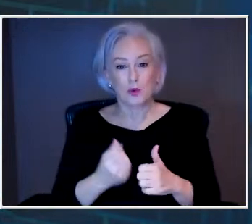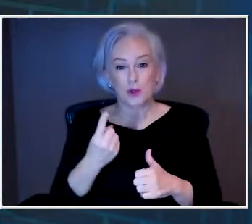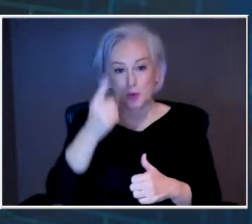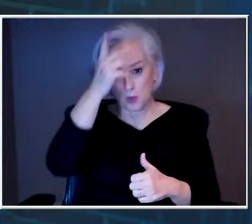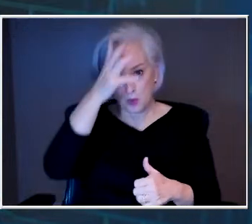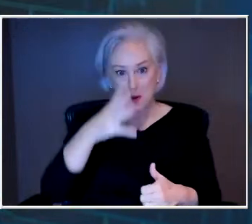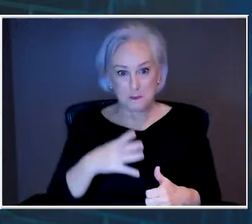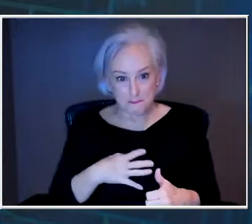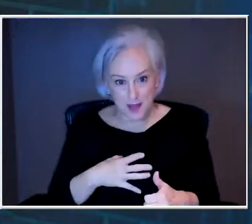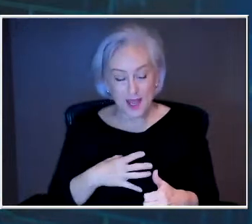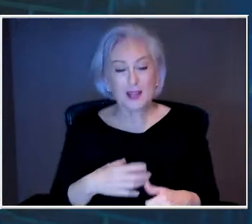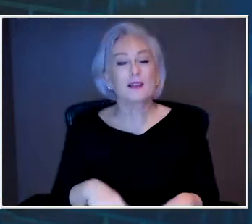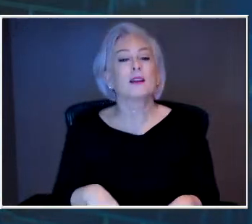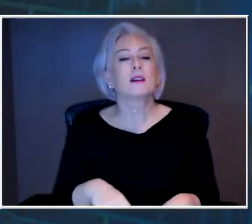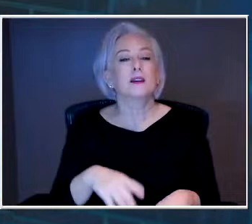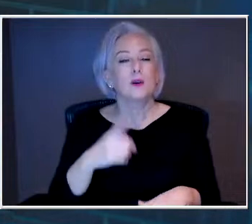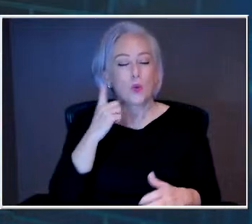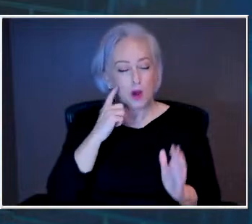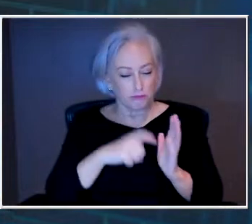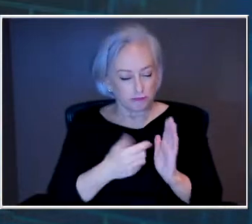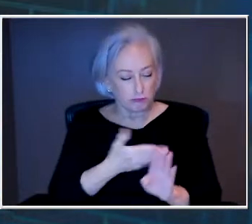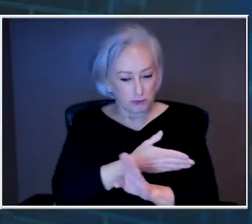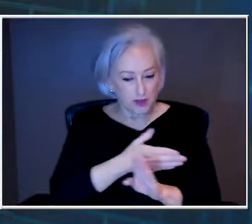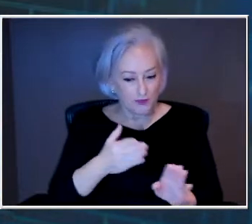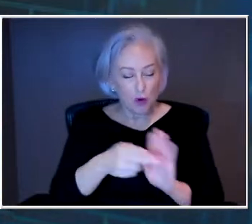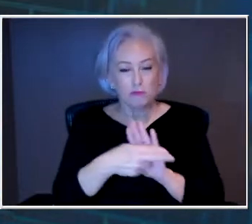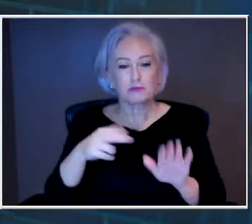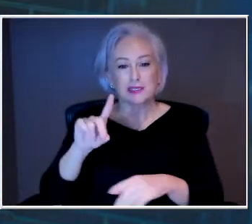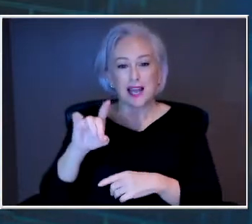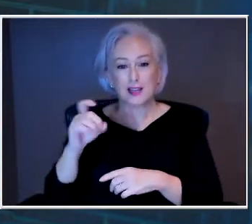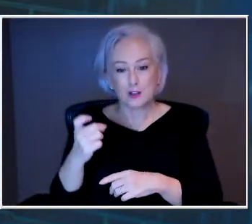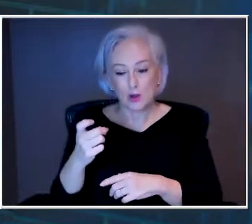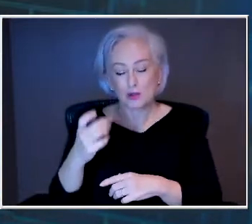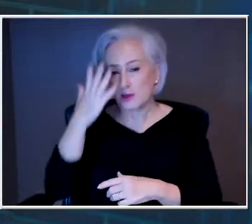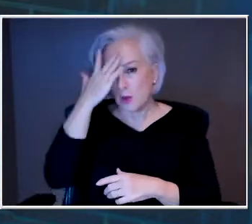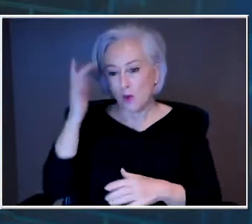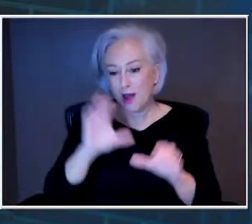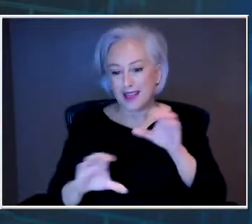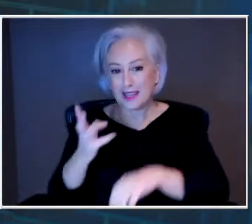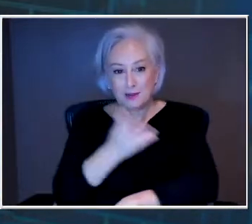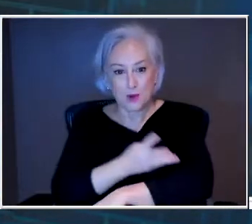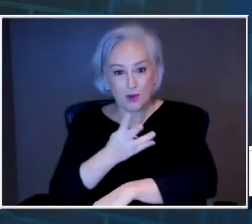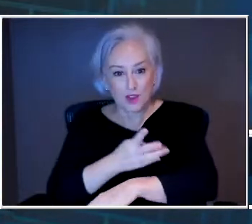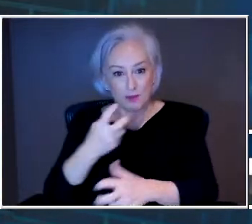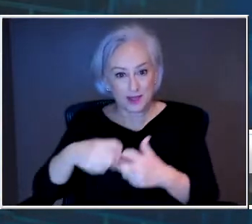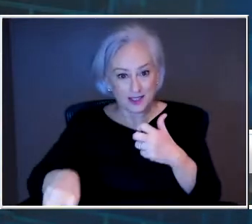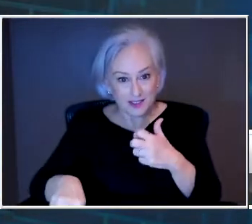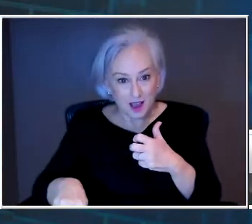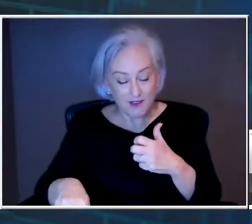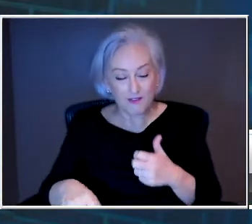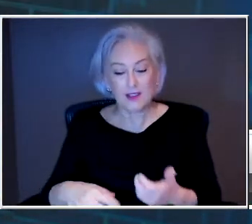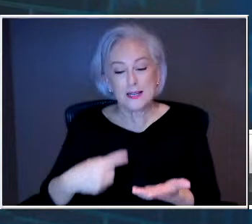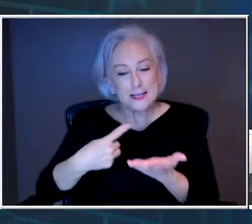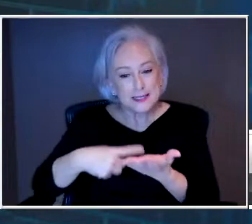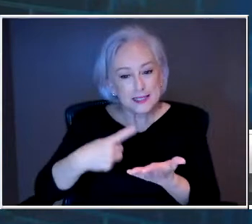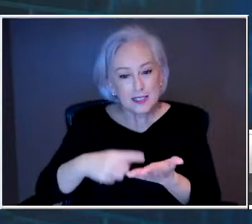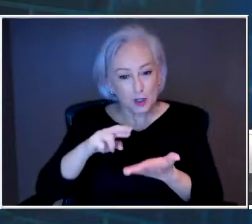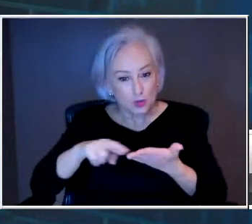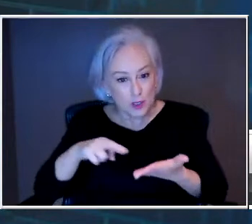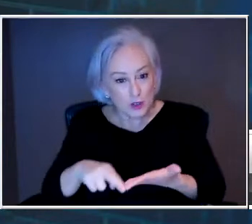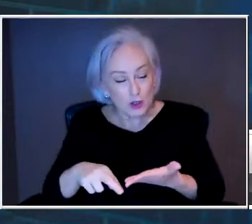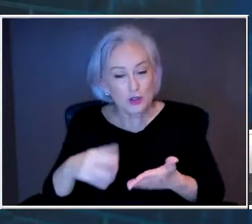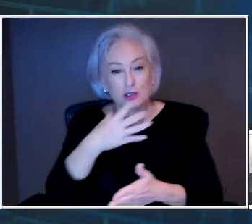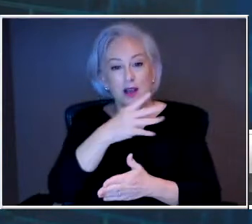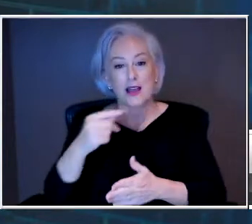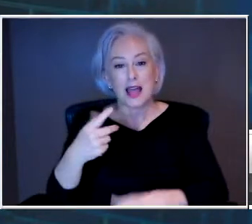worse and tougher than he anticipated, and we'll ask about the new research and even a vaccine for this cancer that is giving